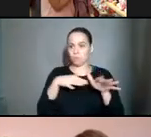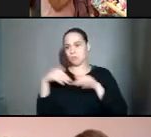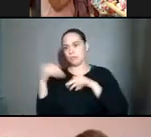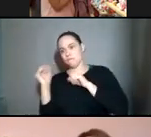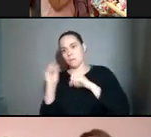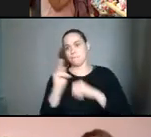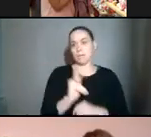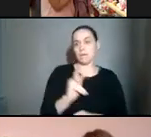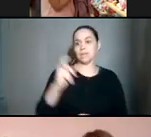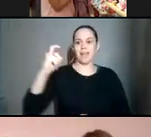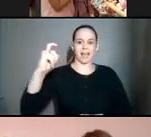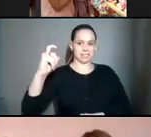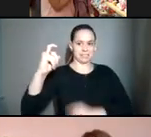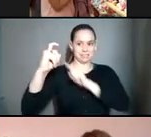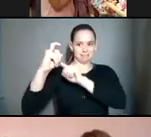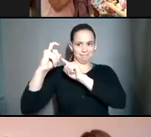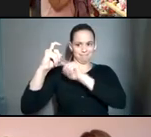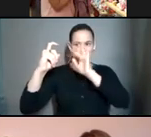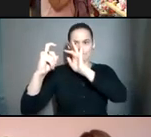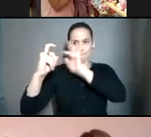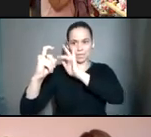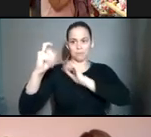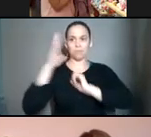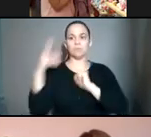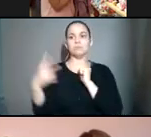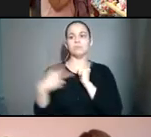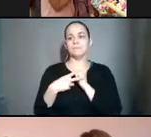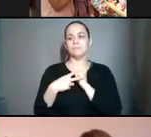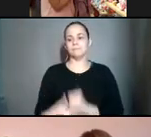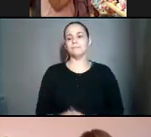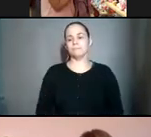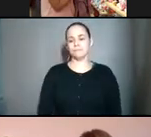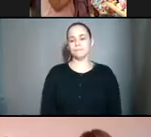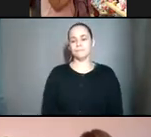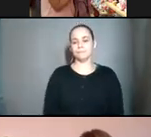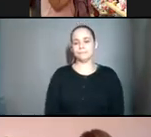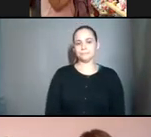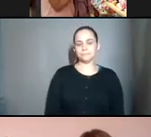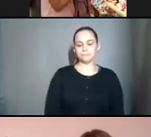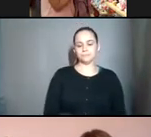on the top right-hand side of the screen.